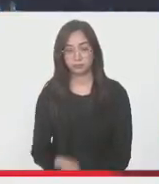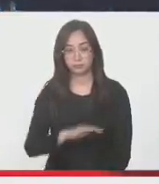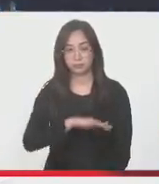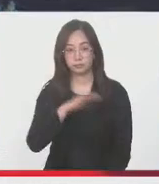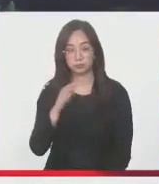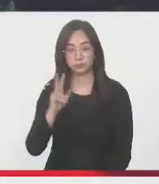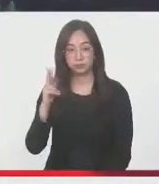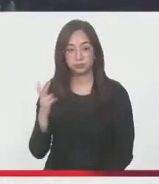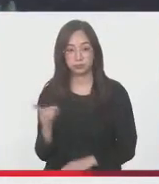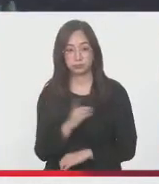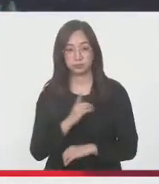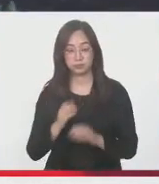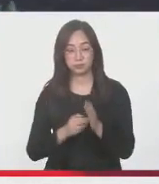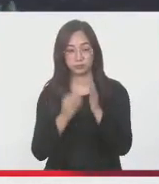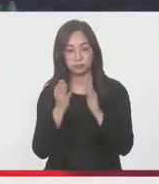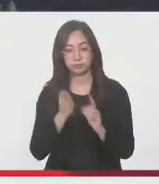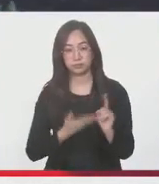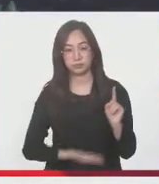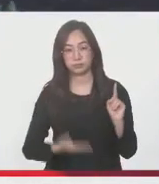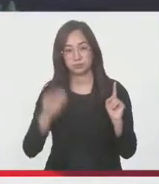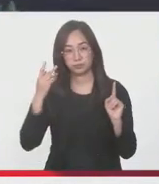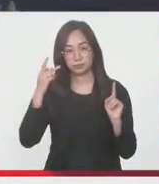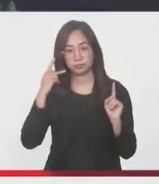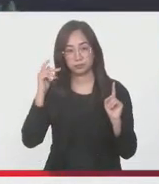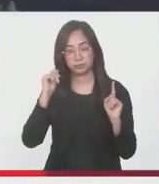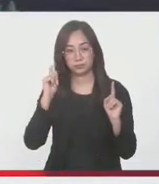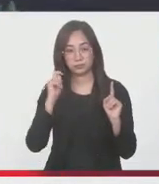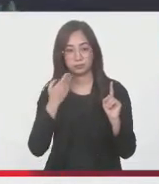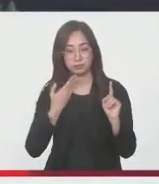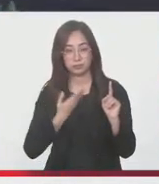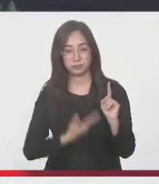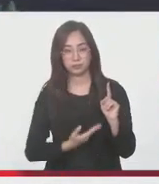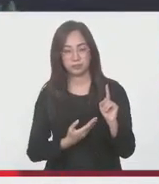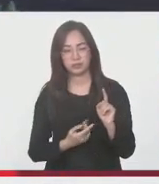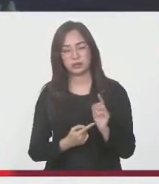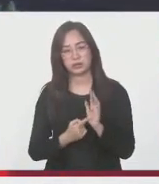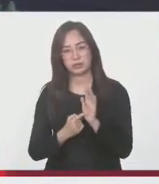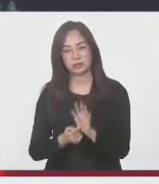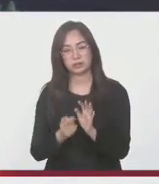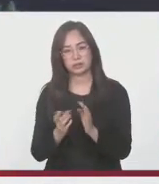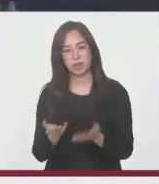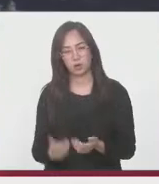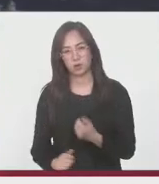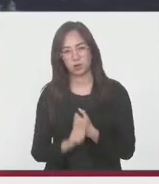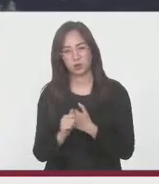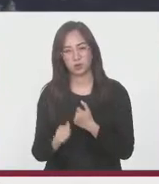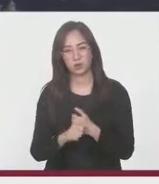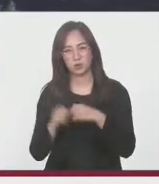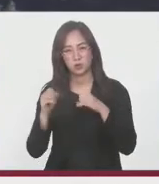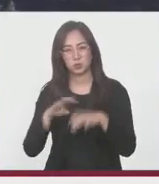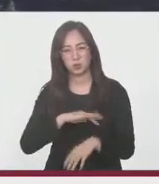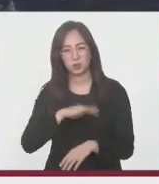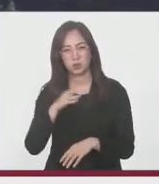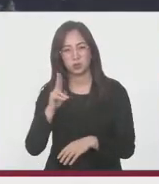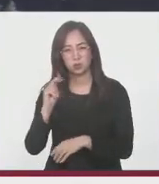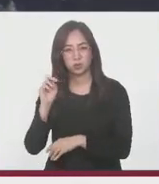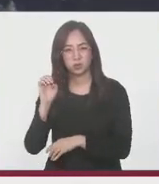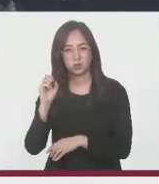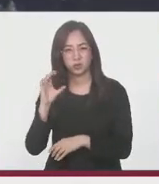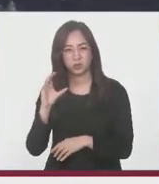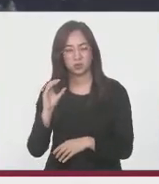Bohol 3rd District Representative Christine Alexi Tutor has underscored the potential risk of losing Bohol's UNESCO Global